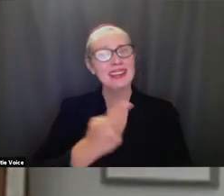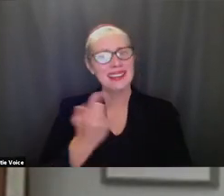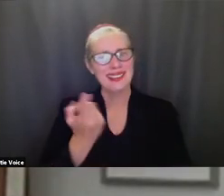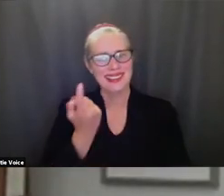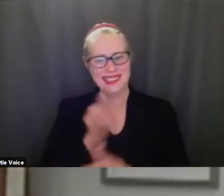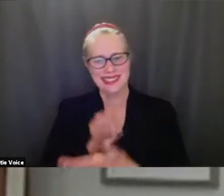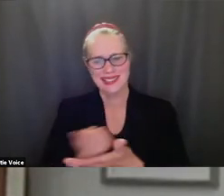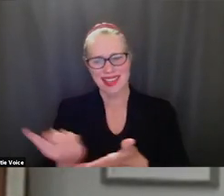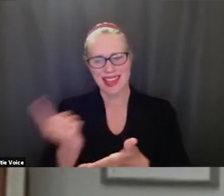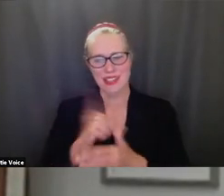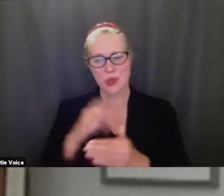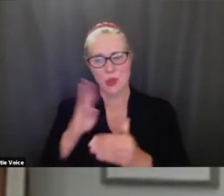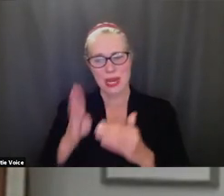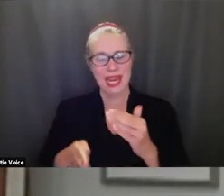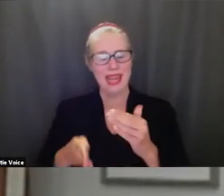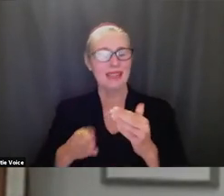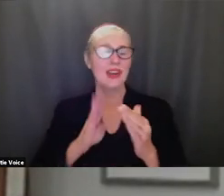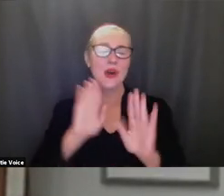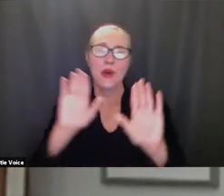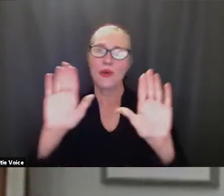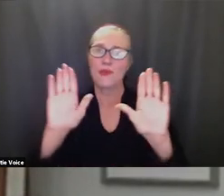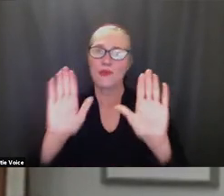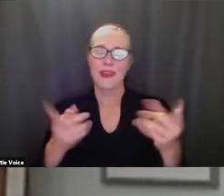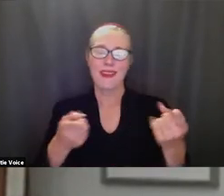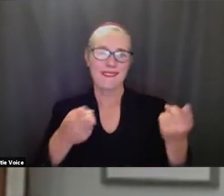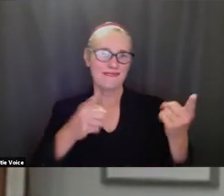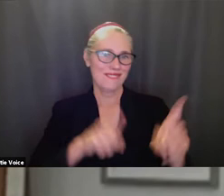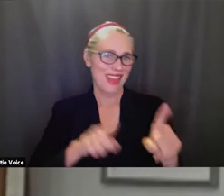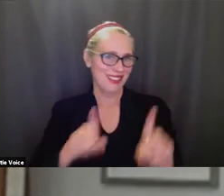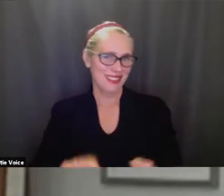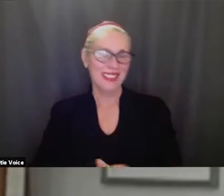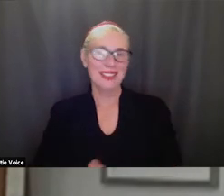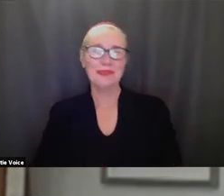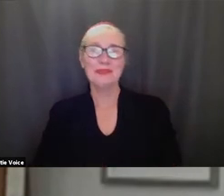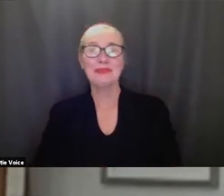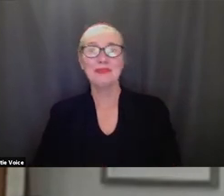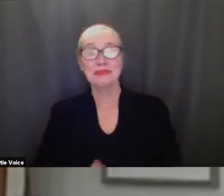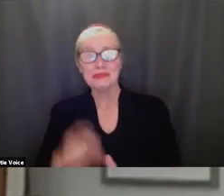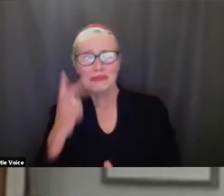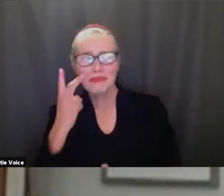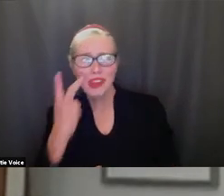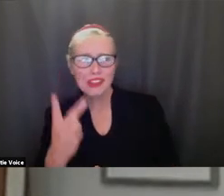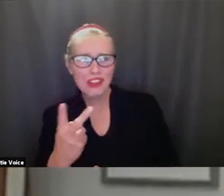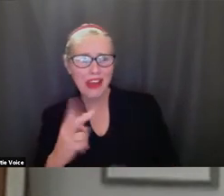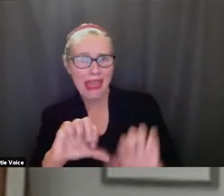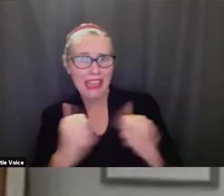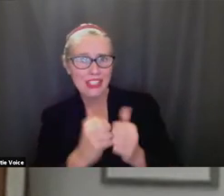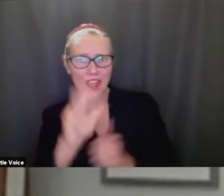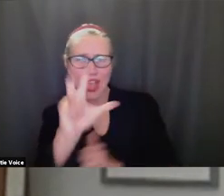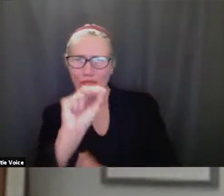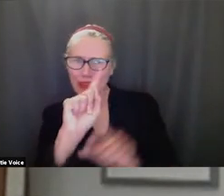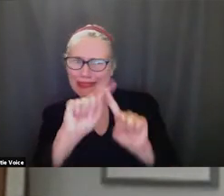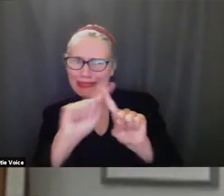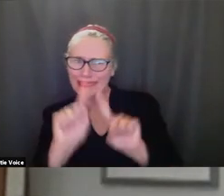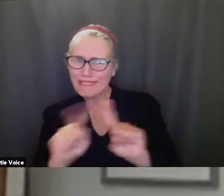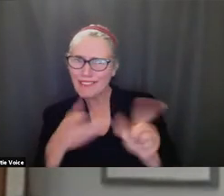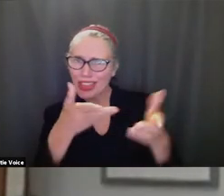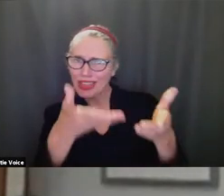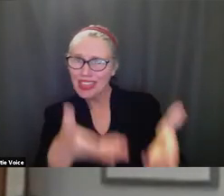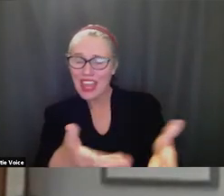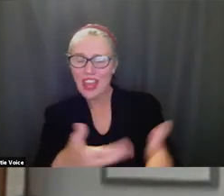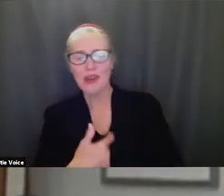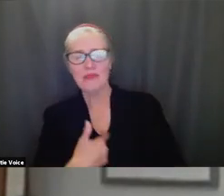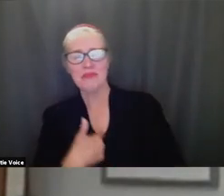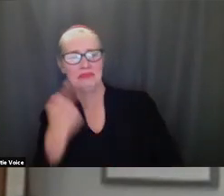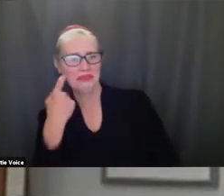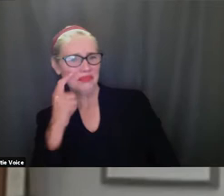a great event that was put on there was about 30 different agencies there and my take on it